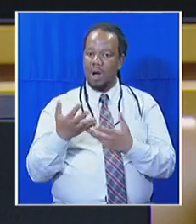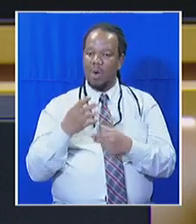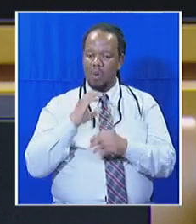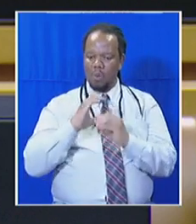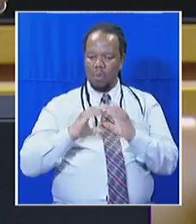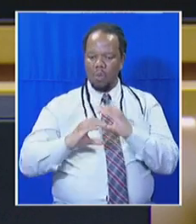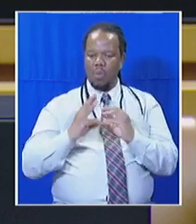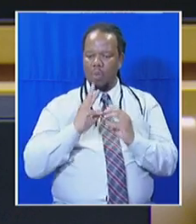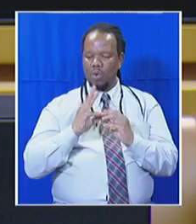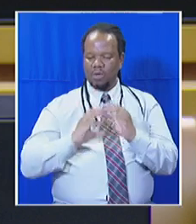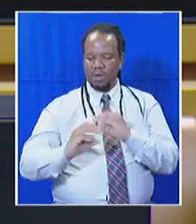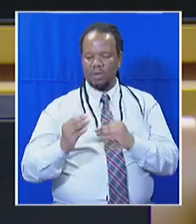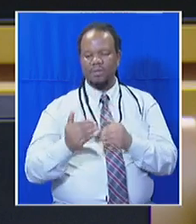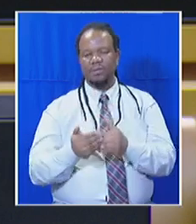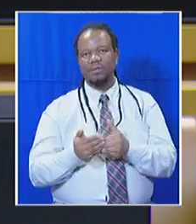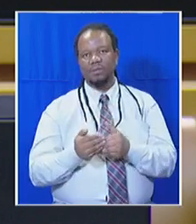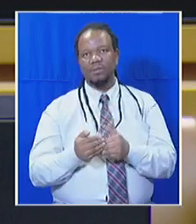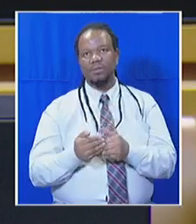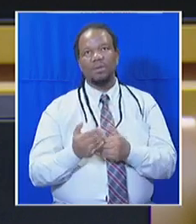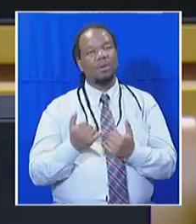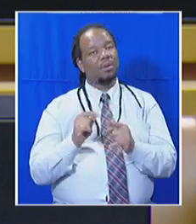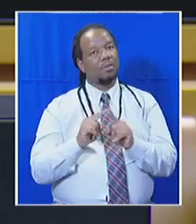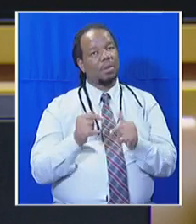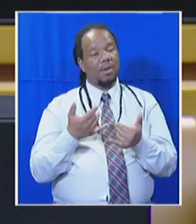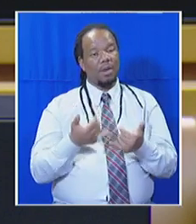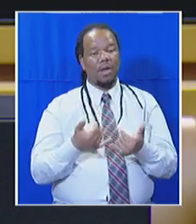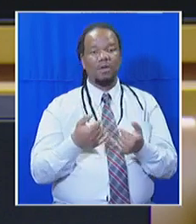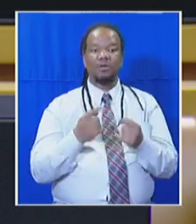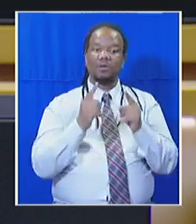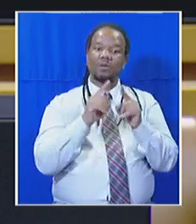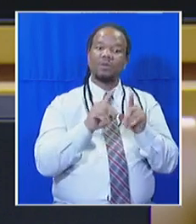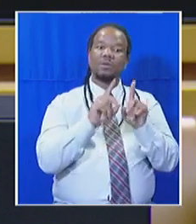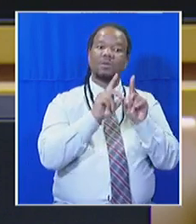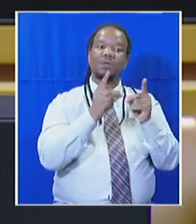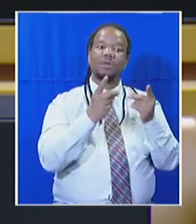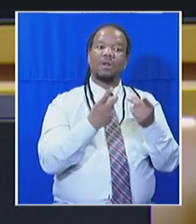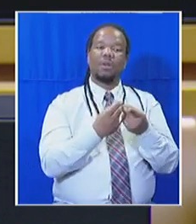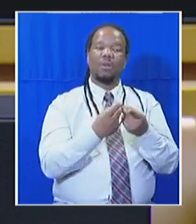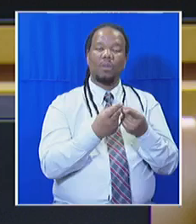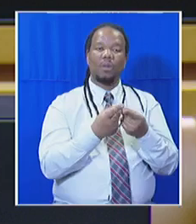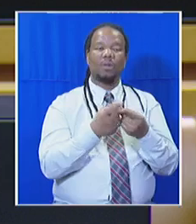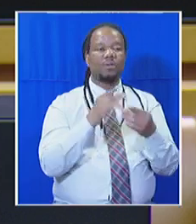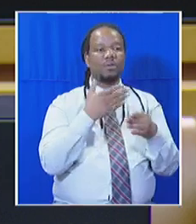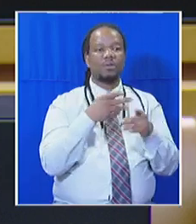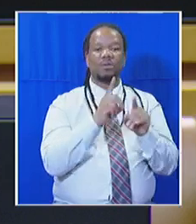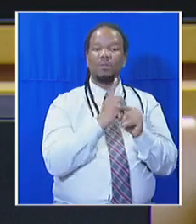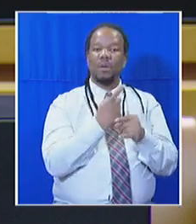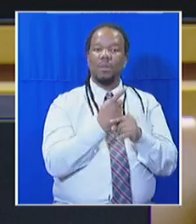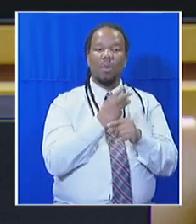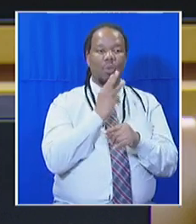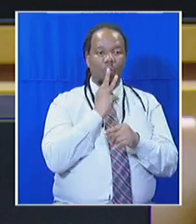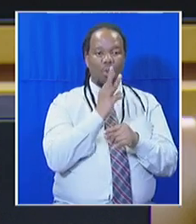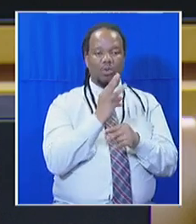dealing with. The fact that you now have a standalone department for the first time on water and sanitation demonstrates